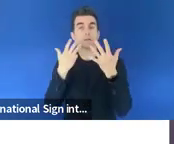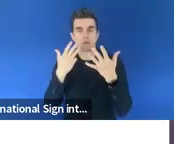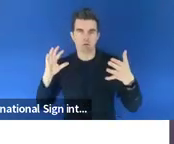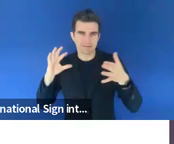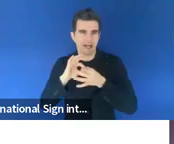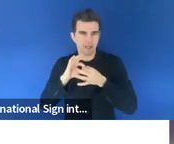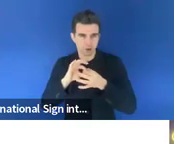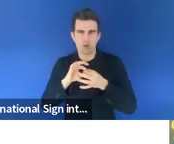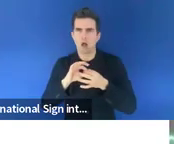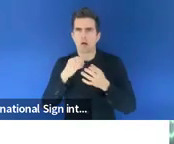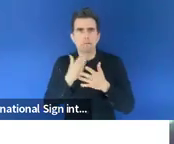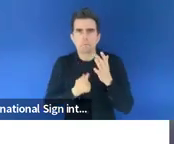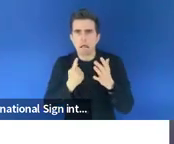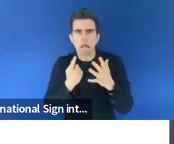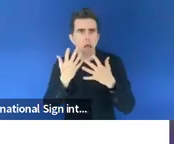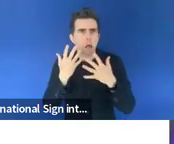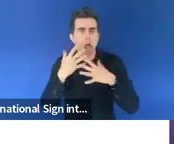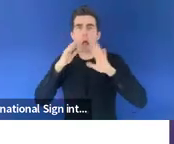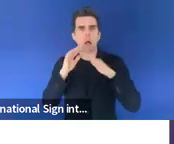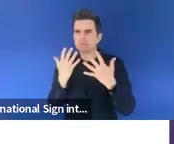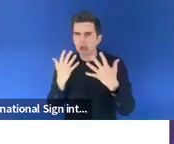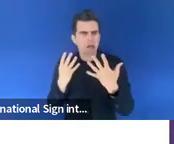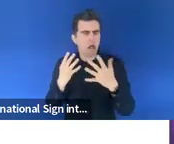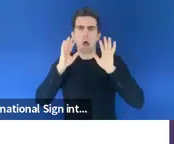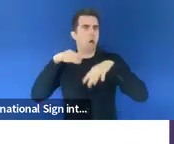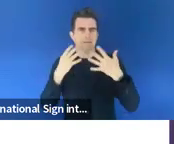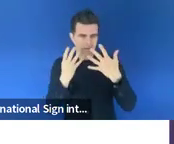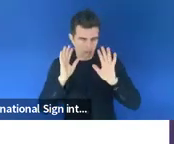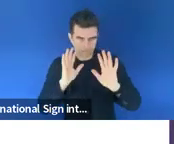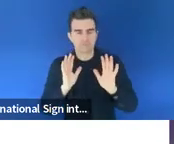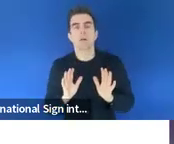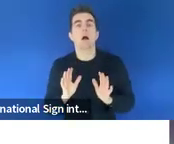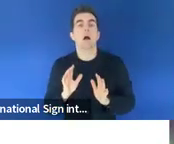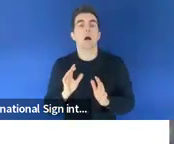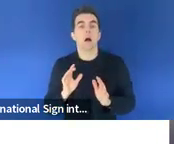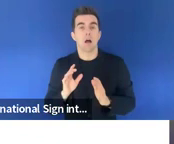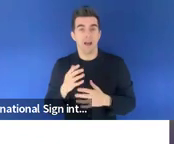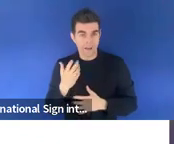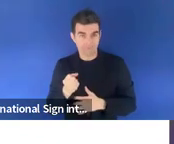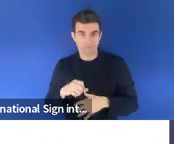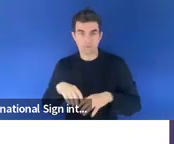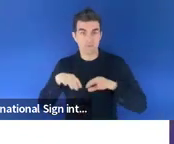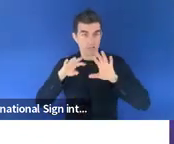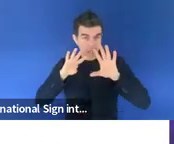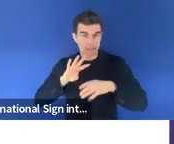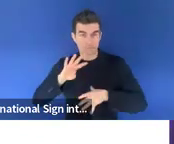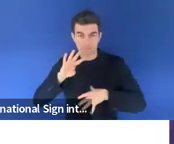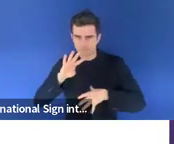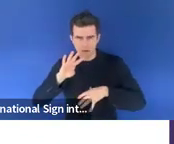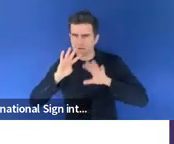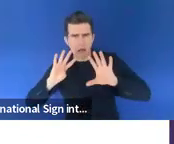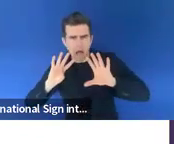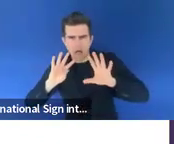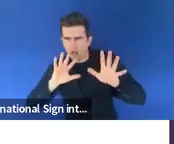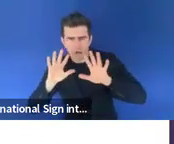to do that market research. Figure out where are the major pain points that industry is struggling with. And those